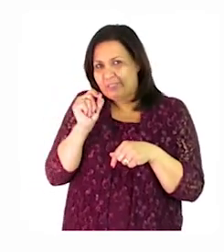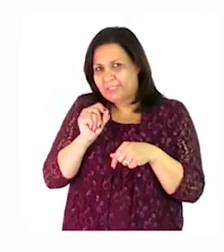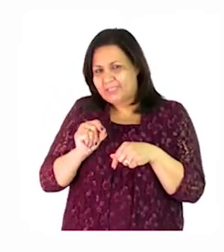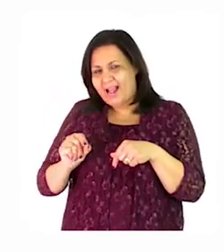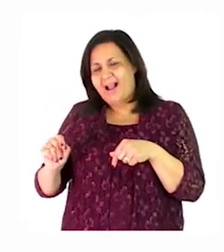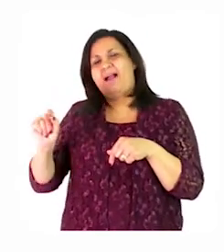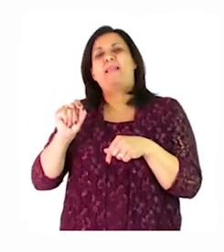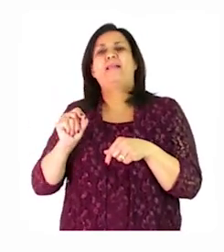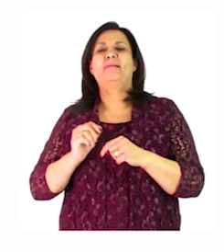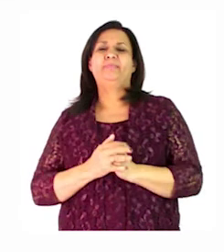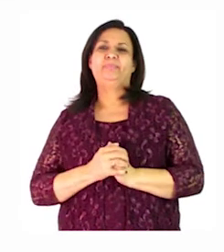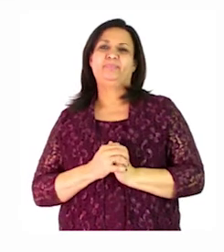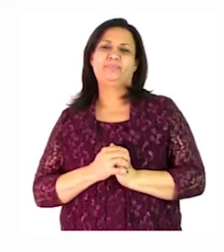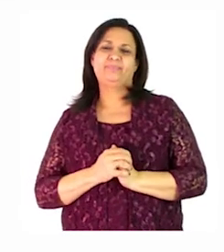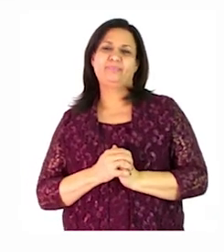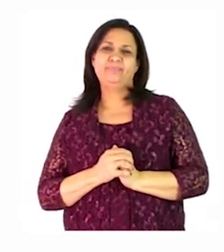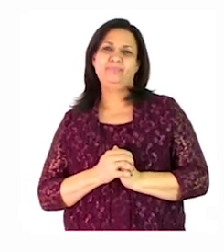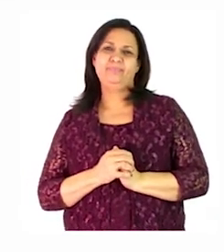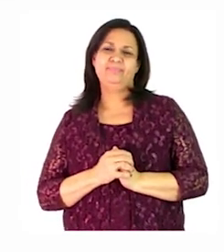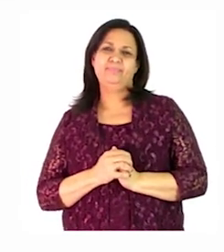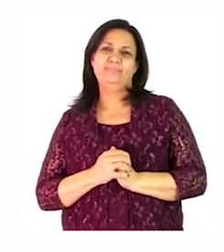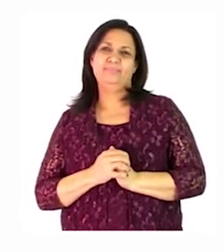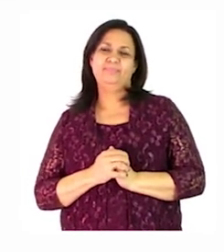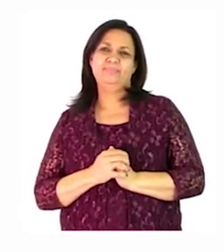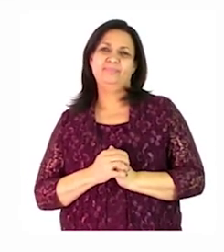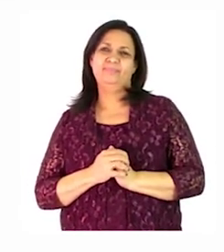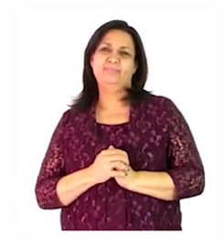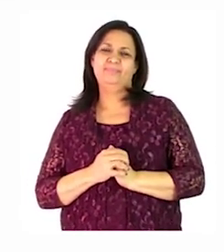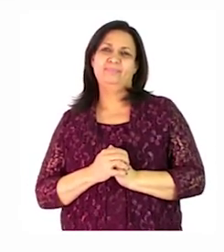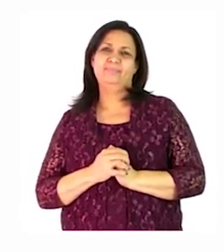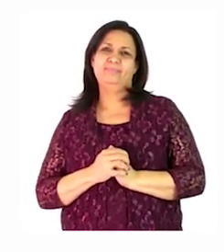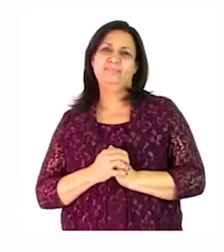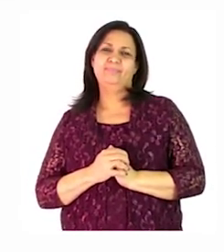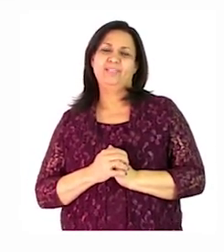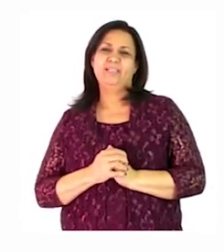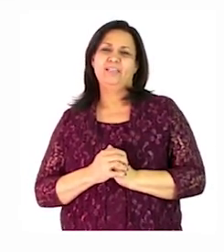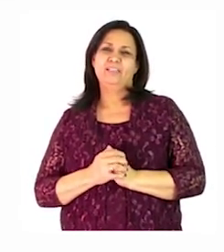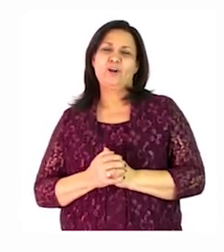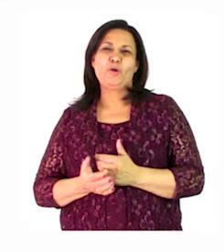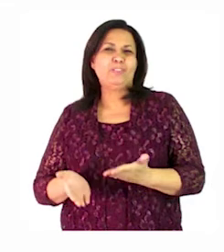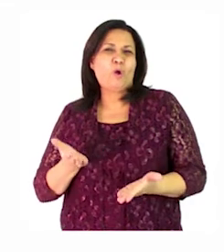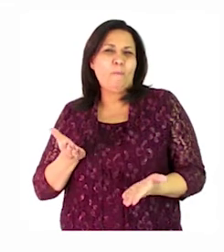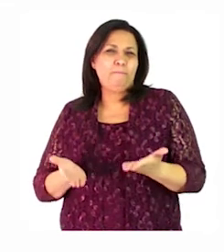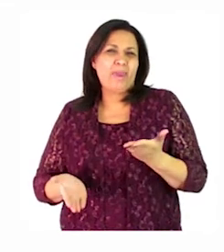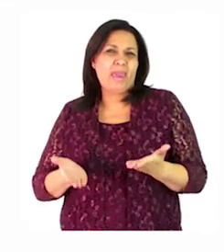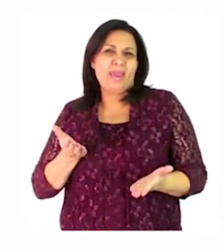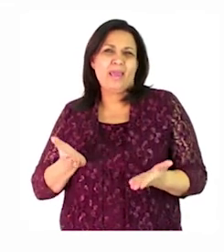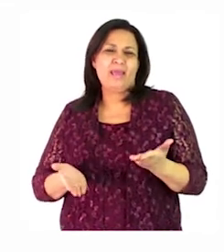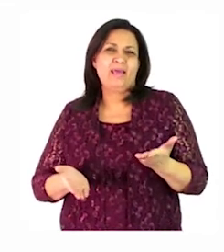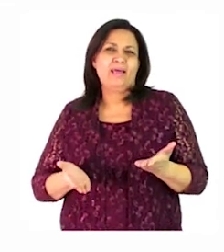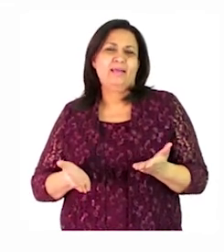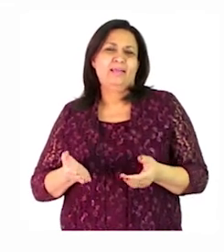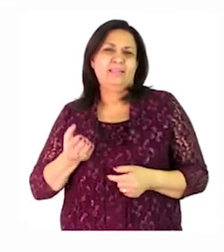the 3 differences between the 2 tigers. Now it is your